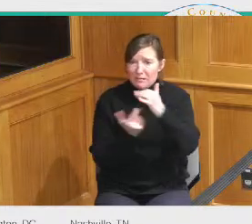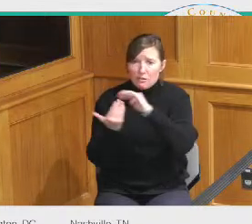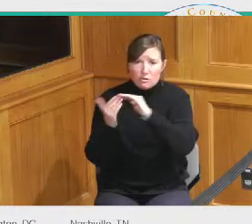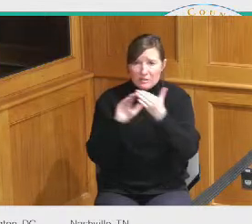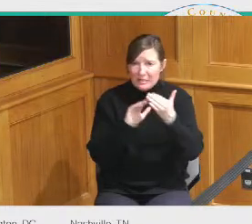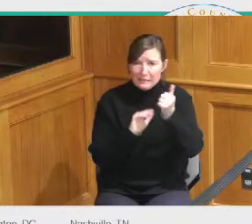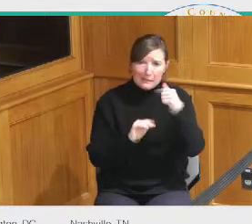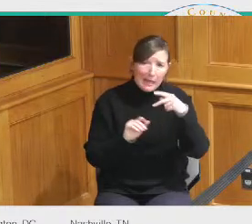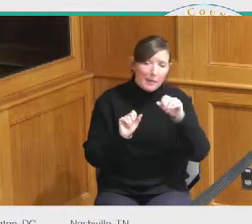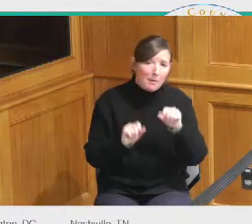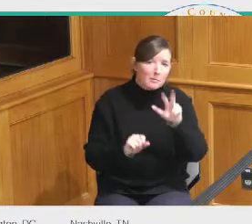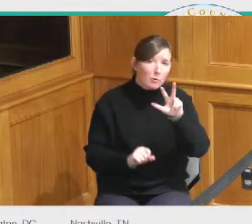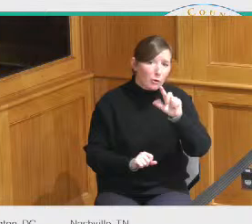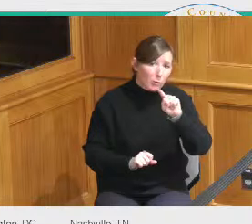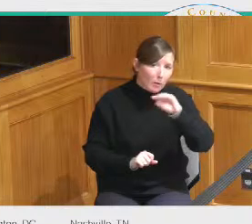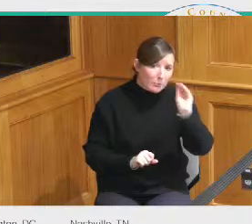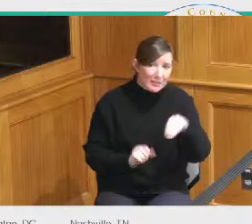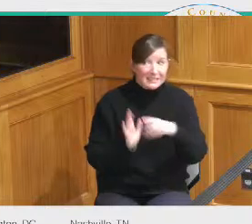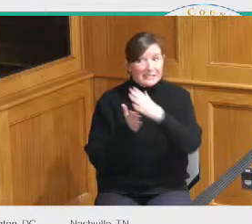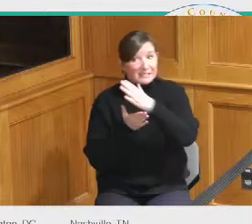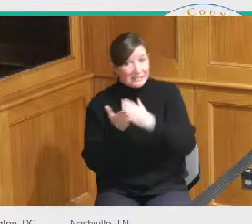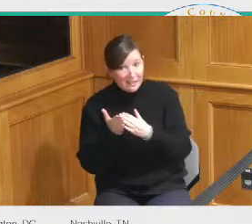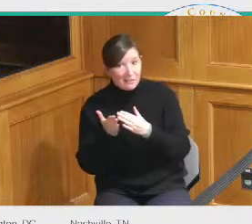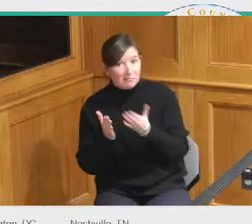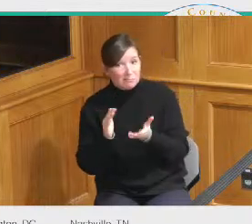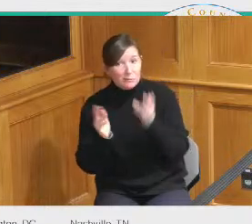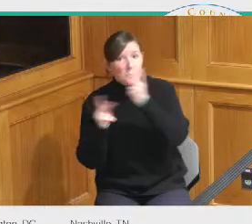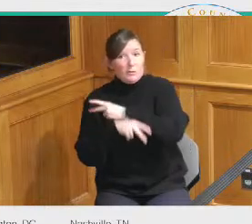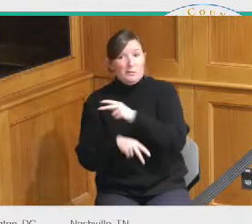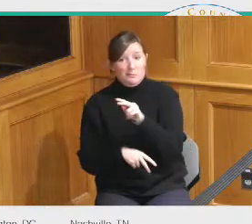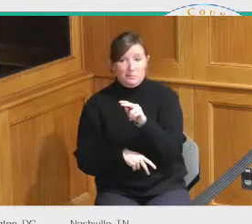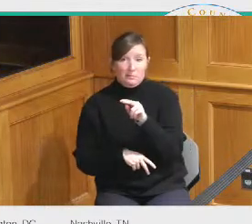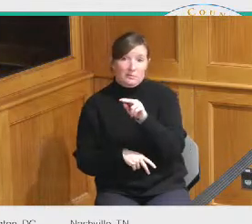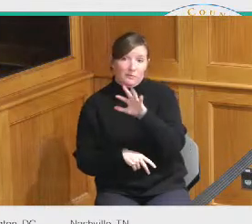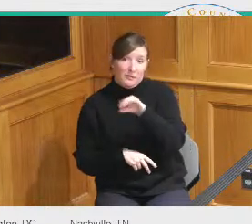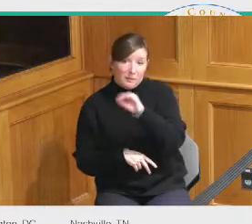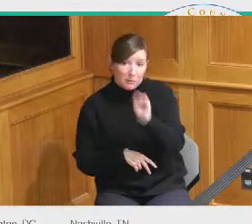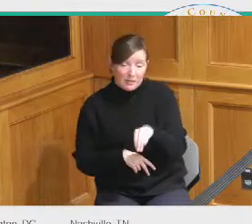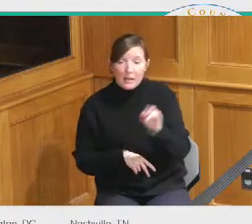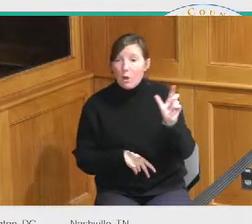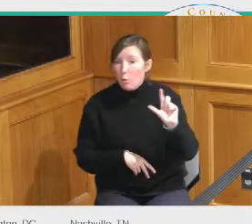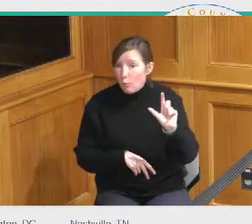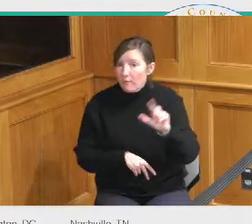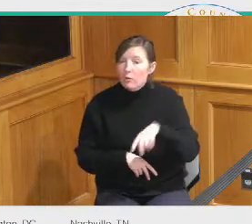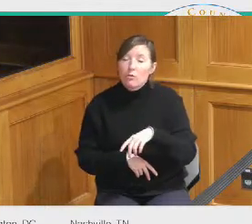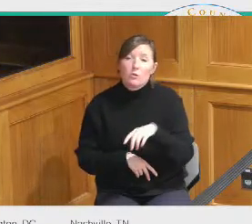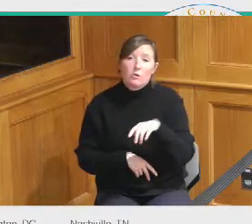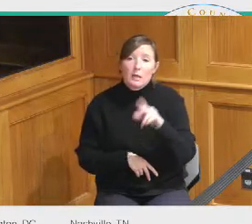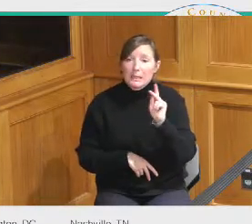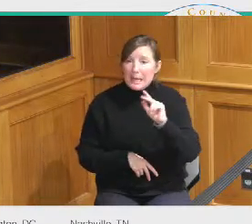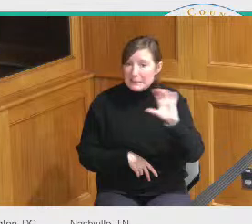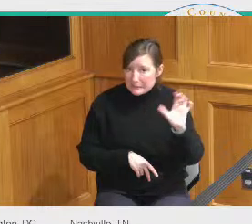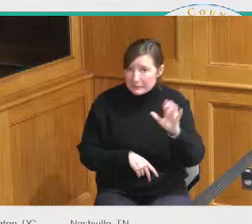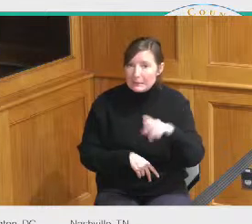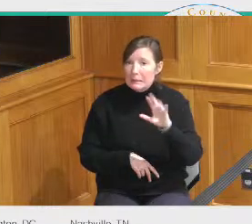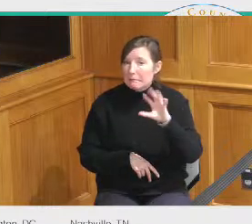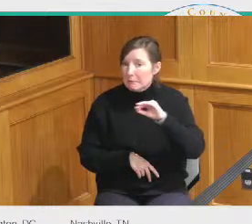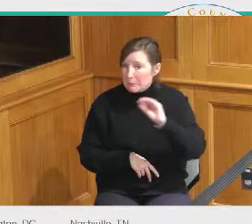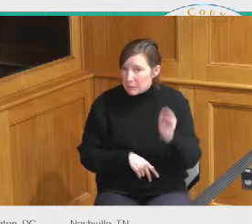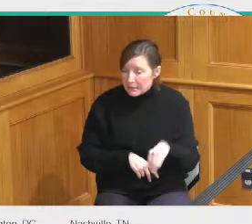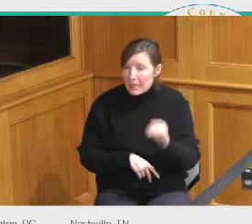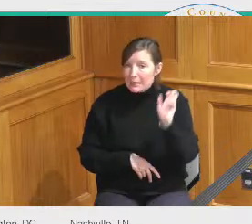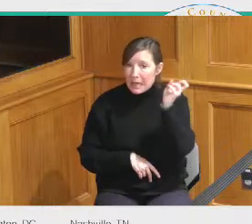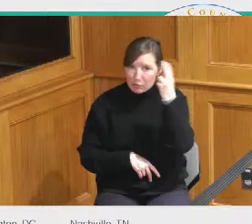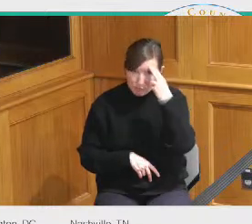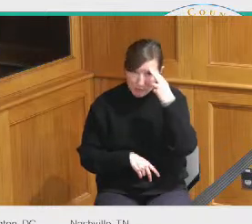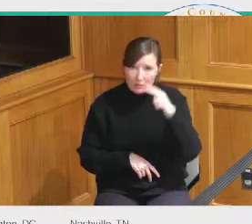ranging from 31% to 50%. Louisville was at 44%, Nashville at 40%, Kansas City 50%. So the